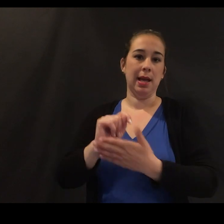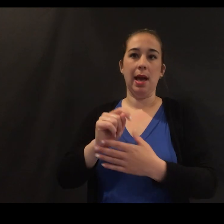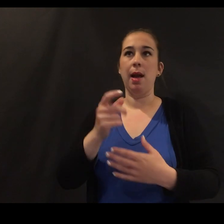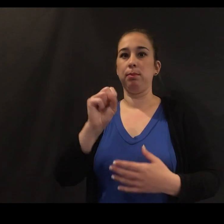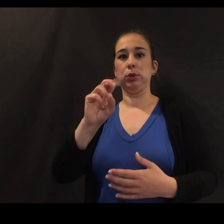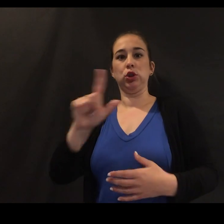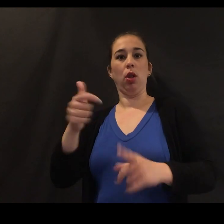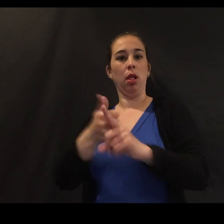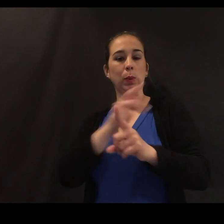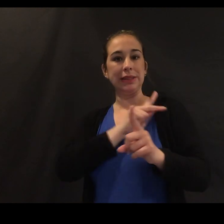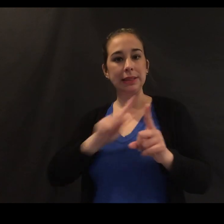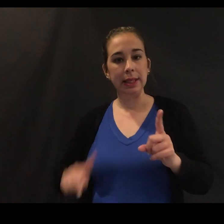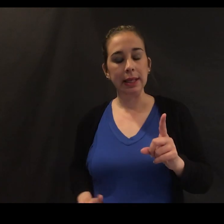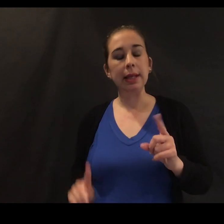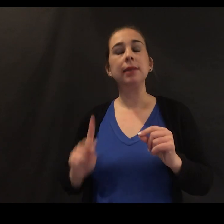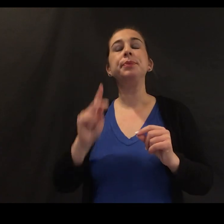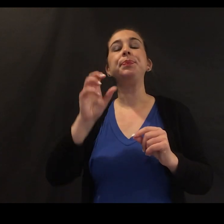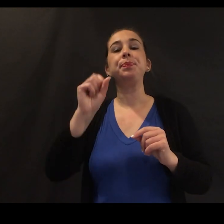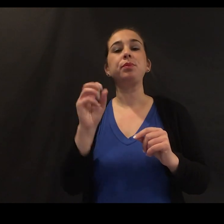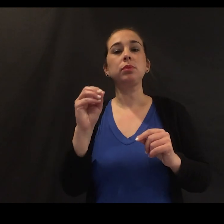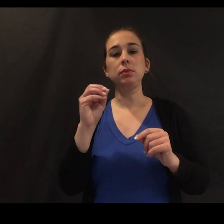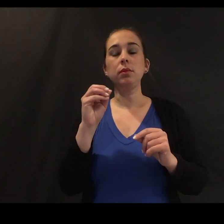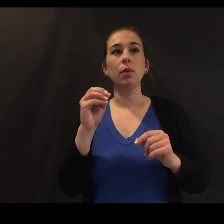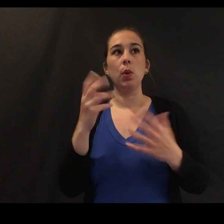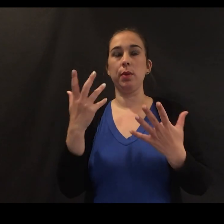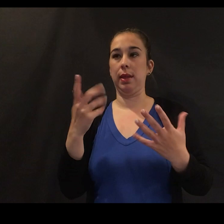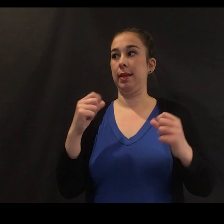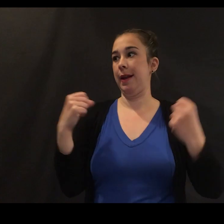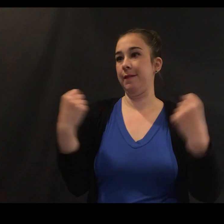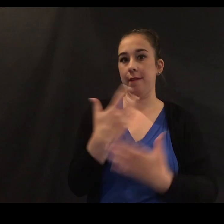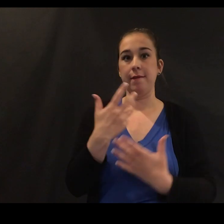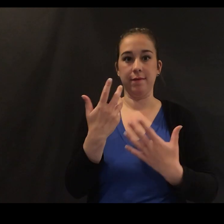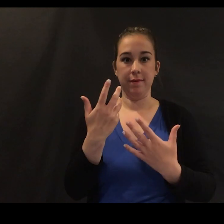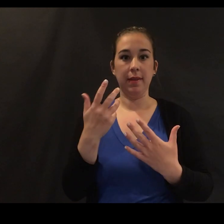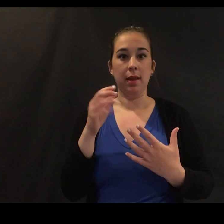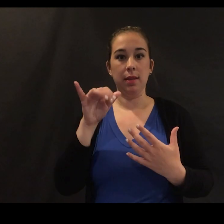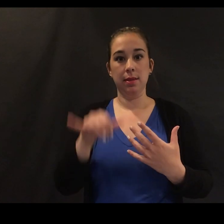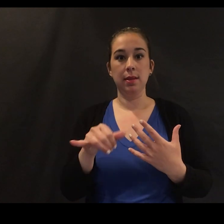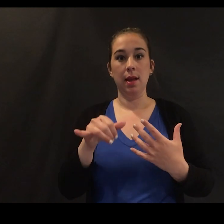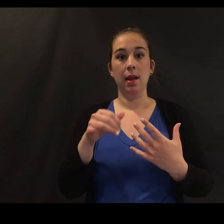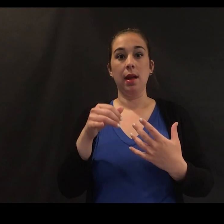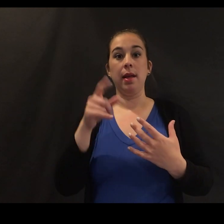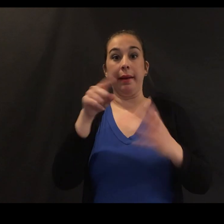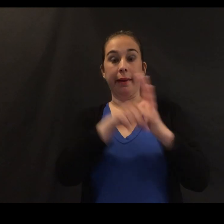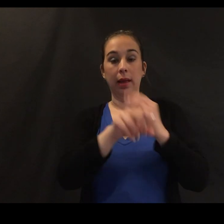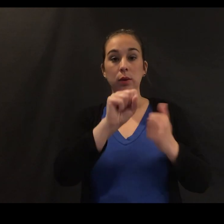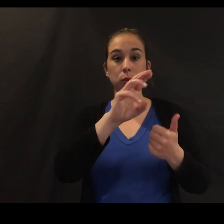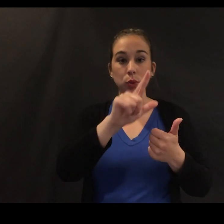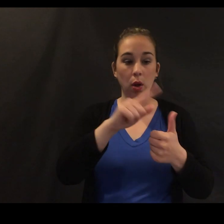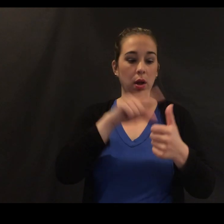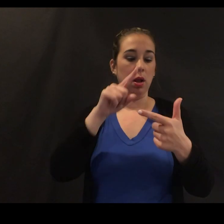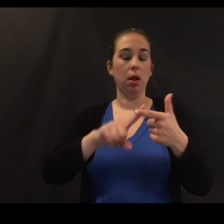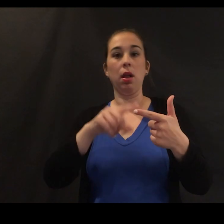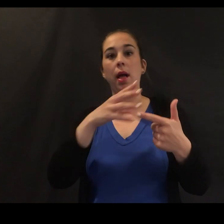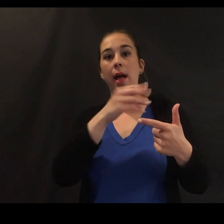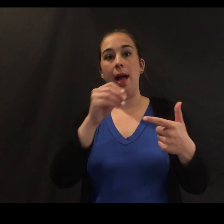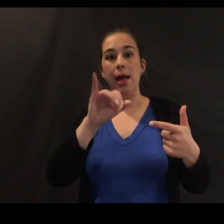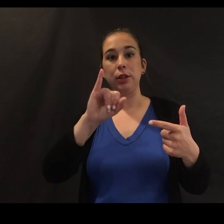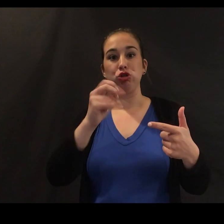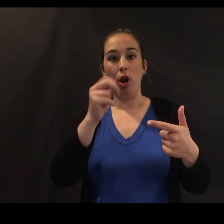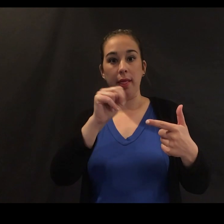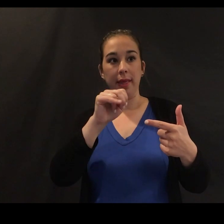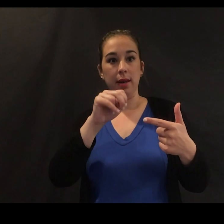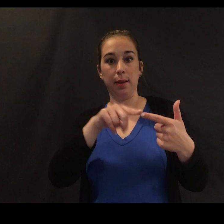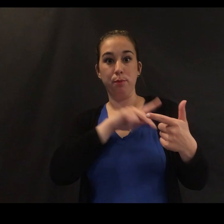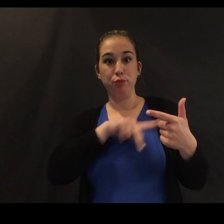so the fear was that now the one that had killed Saul and Jonathan, the prince, in battle most likely